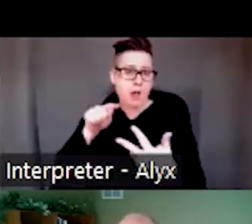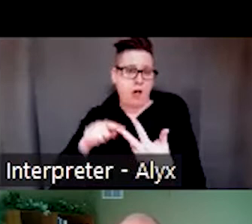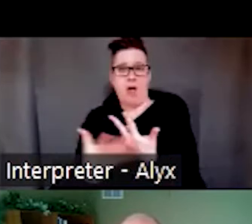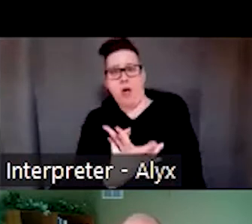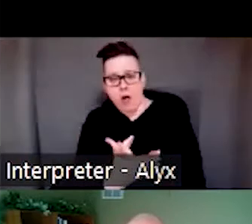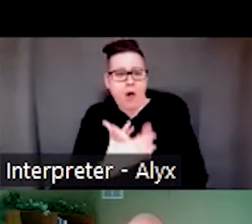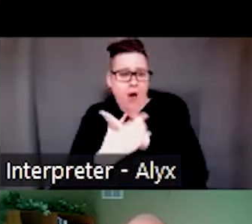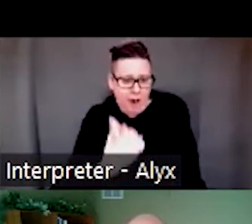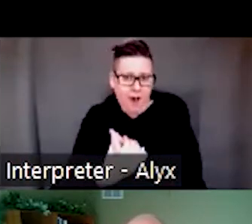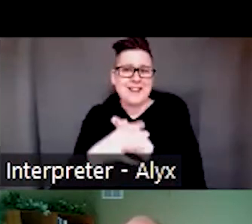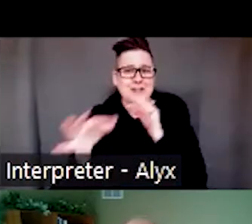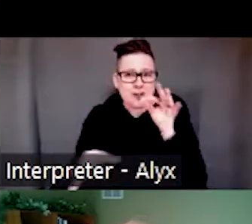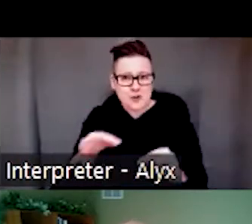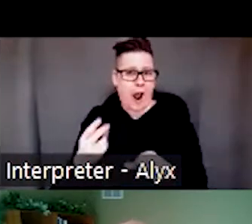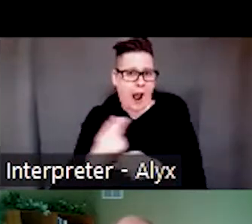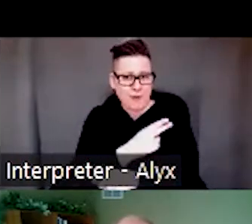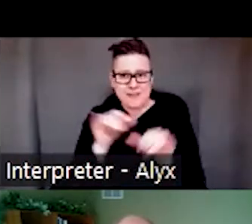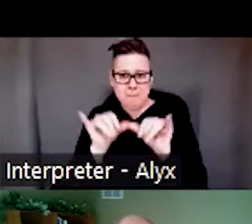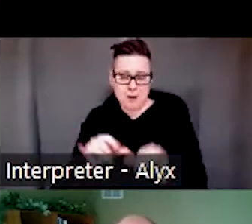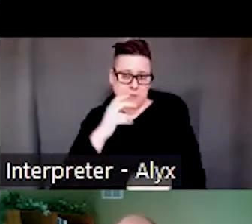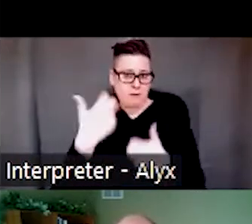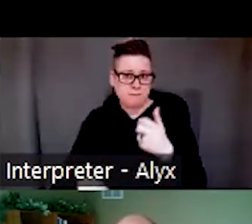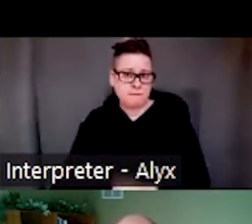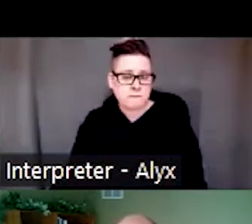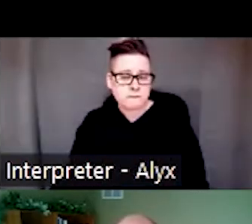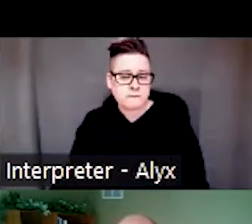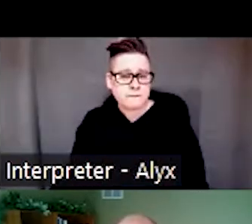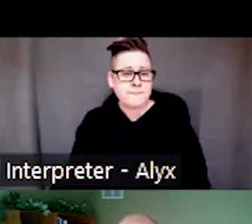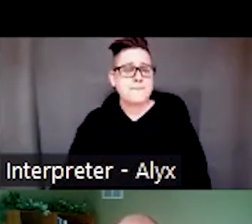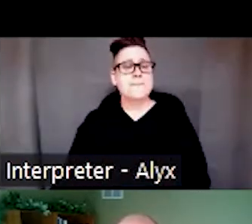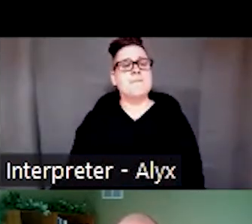mind all of these different aspects of sleep.